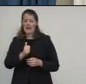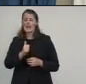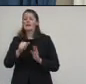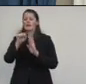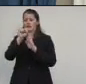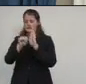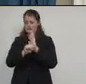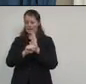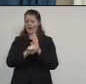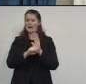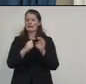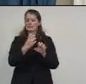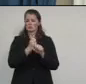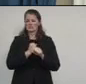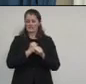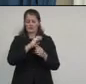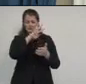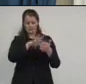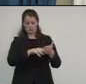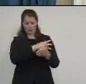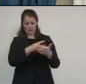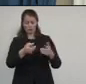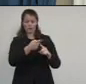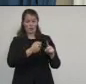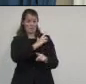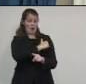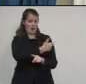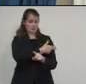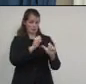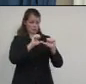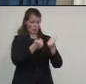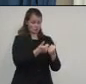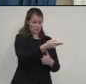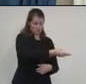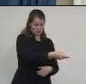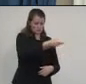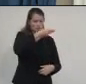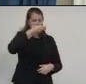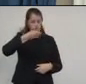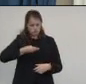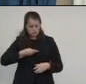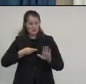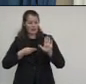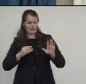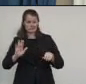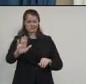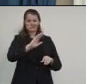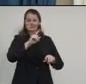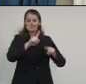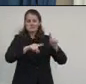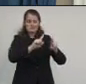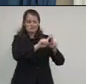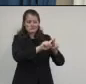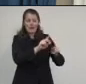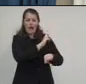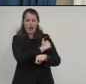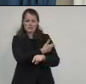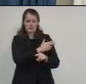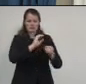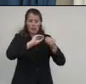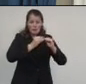for you is, a lot of restaurants have adapted to the restrictions. Now you're changing it to curbside for all retail right